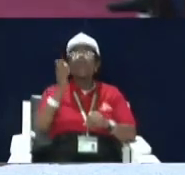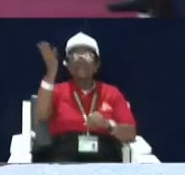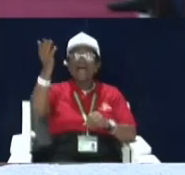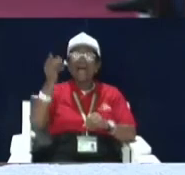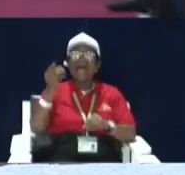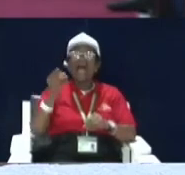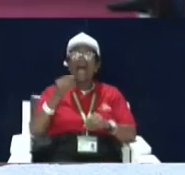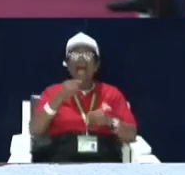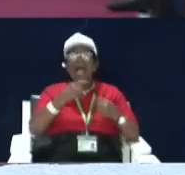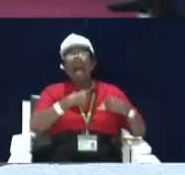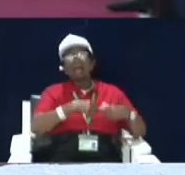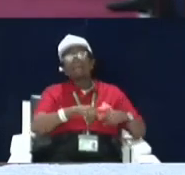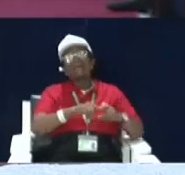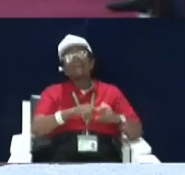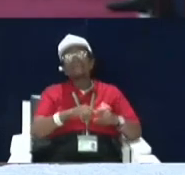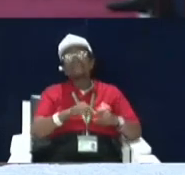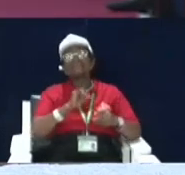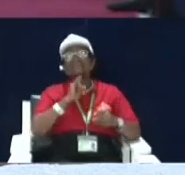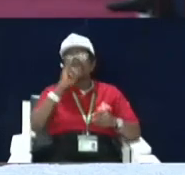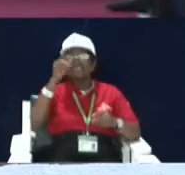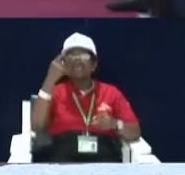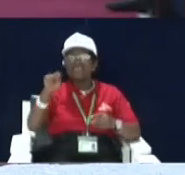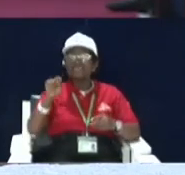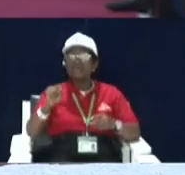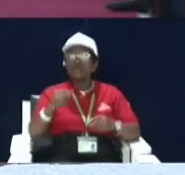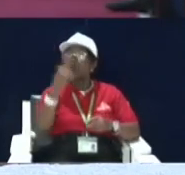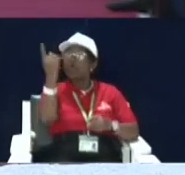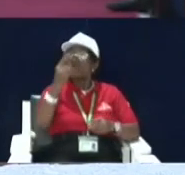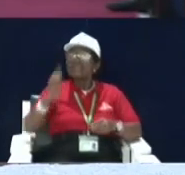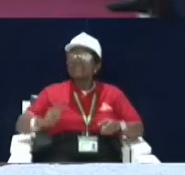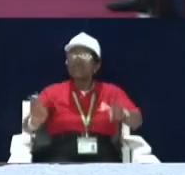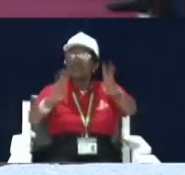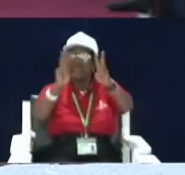children is over their dead bodies.